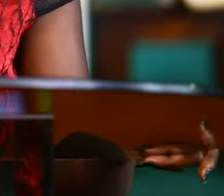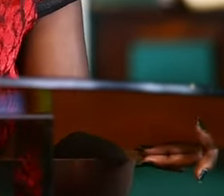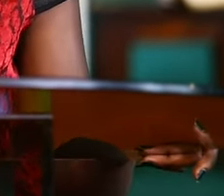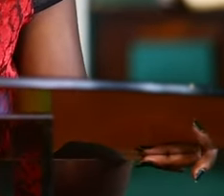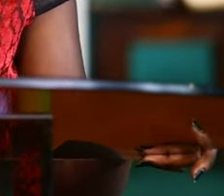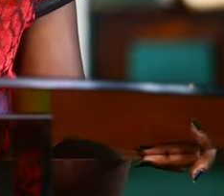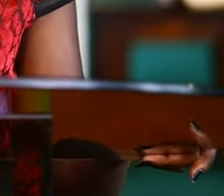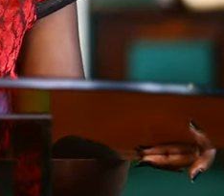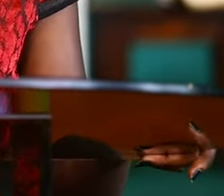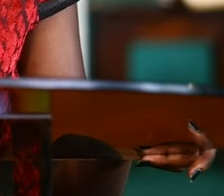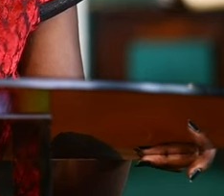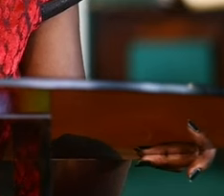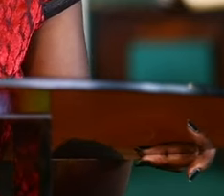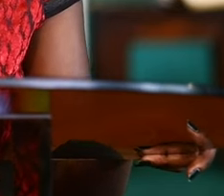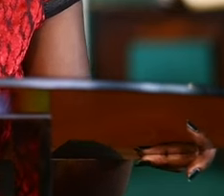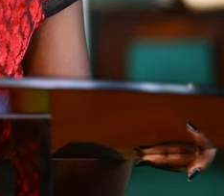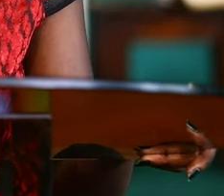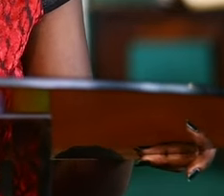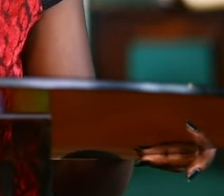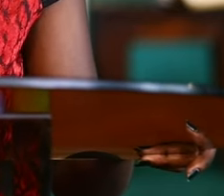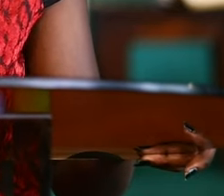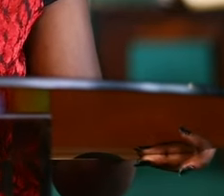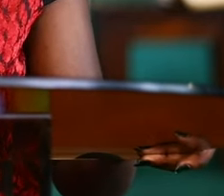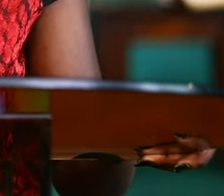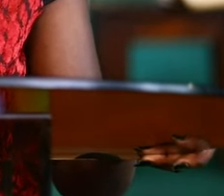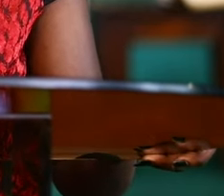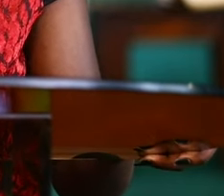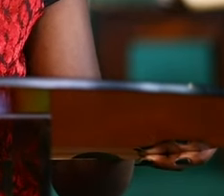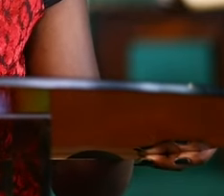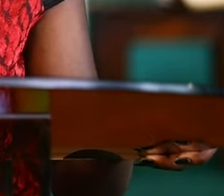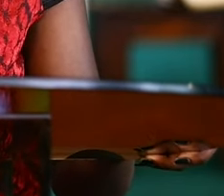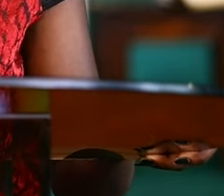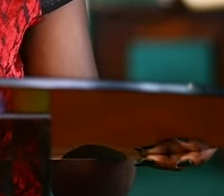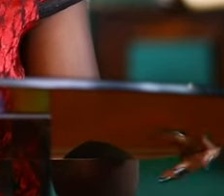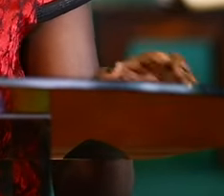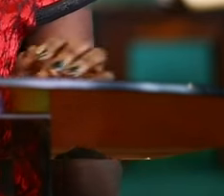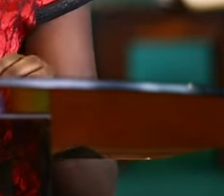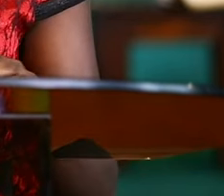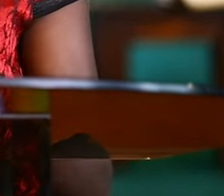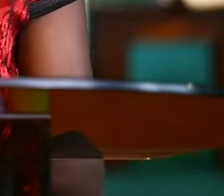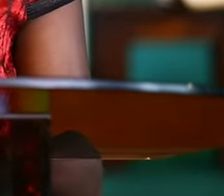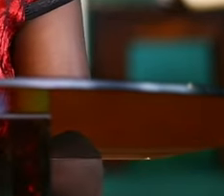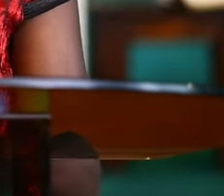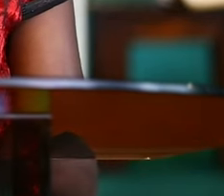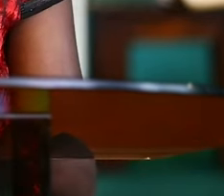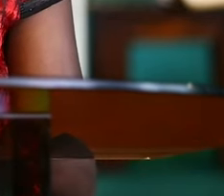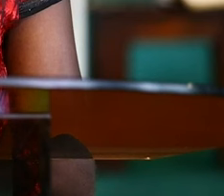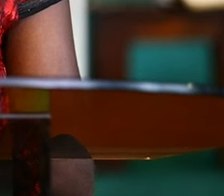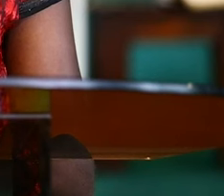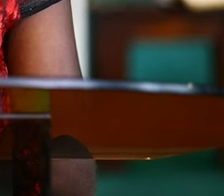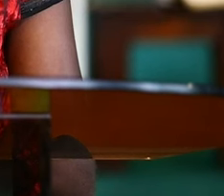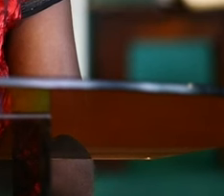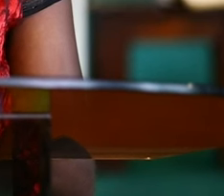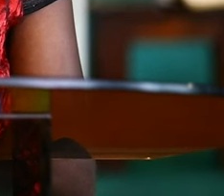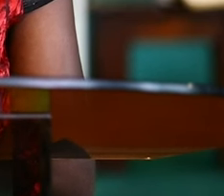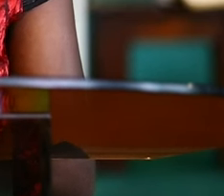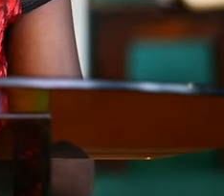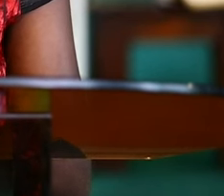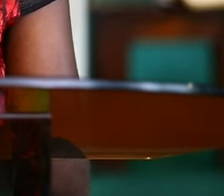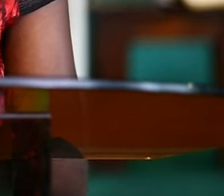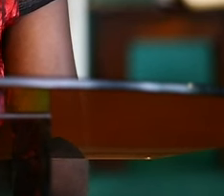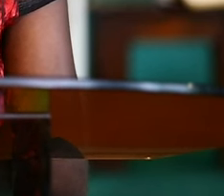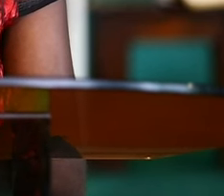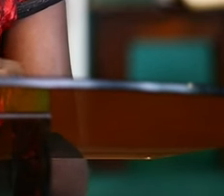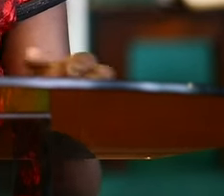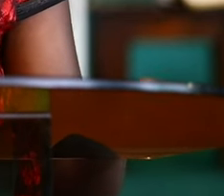have done well," he told him. "If you continue to preach well, you will have a great future."